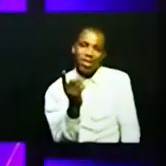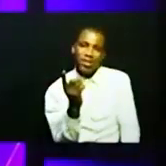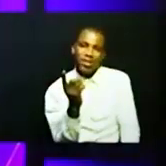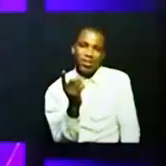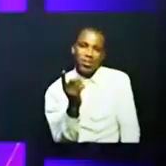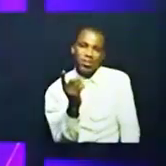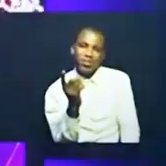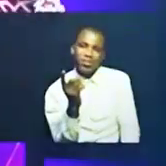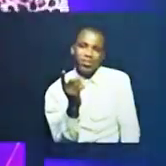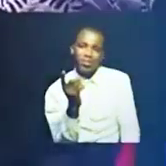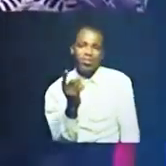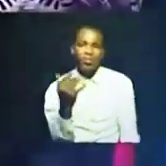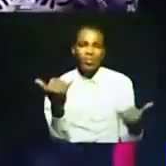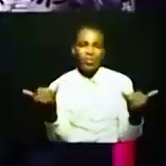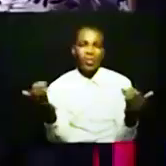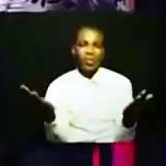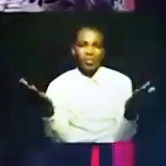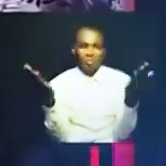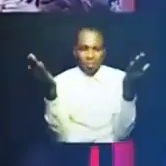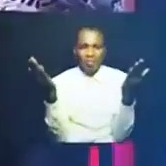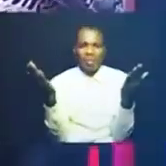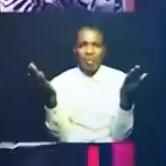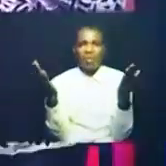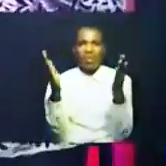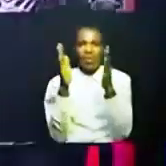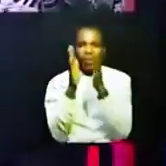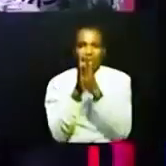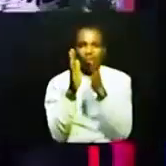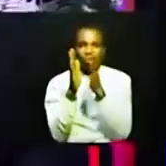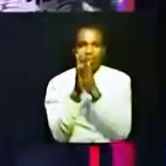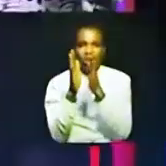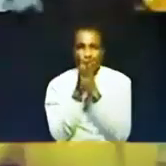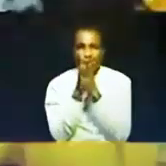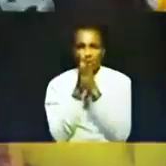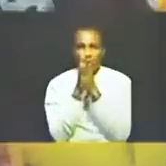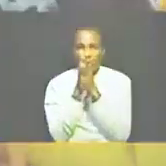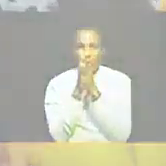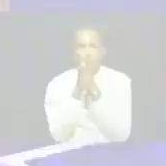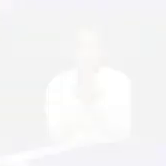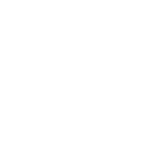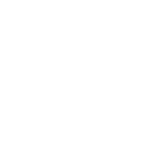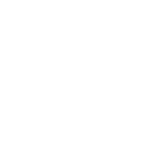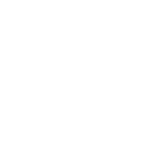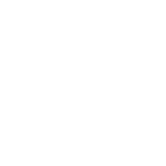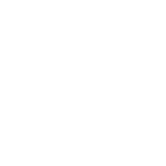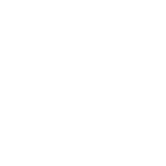Shall we lift up our hands and let us pray? So, we are here.